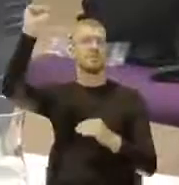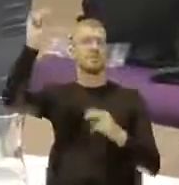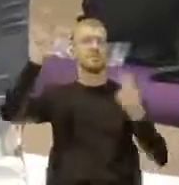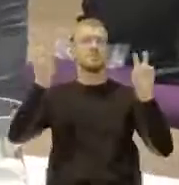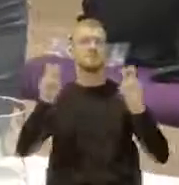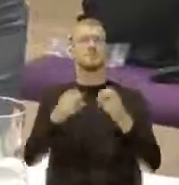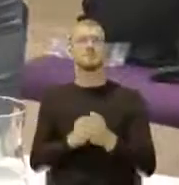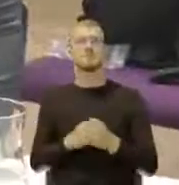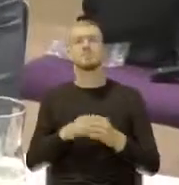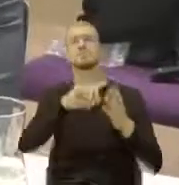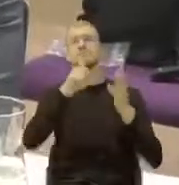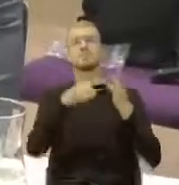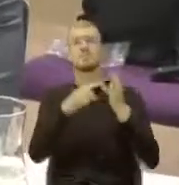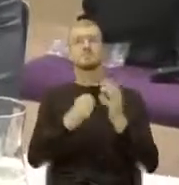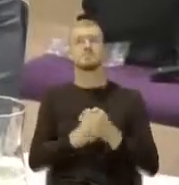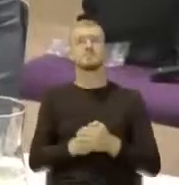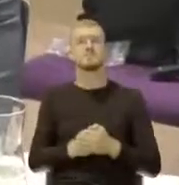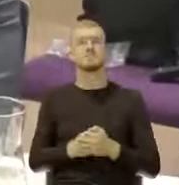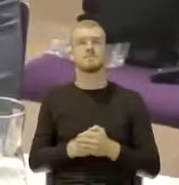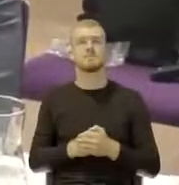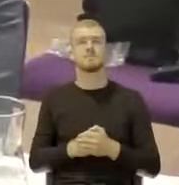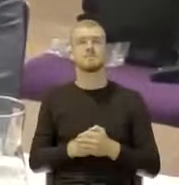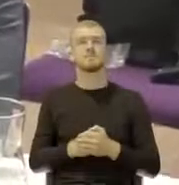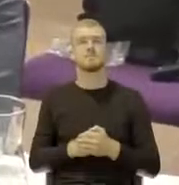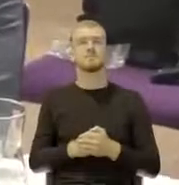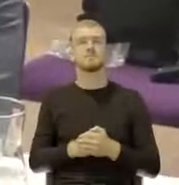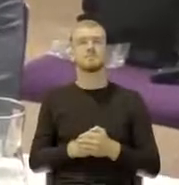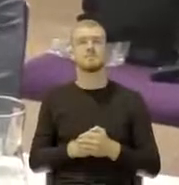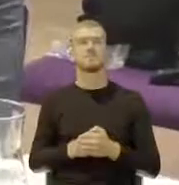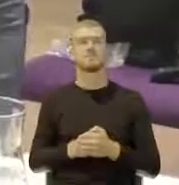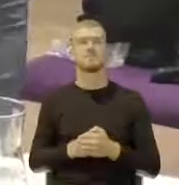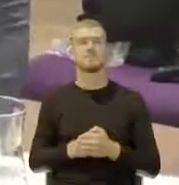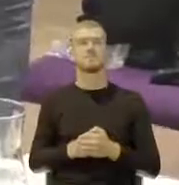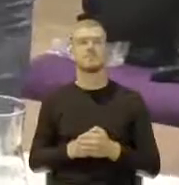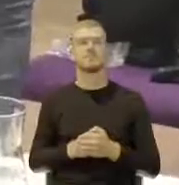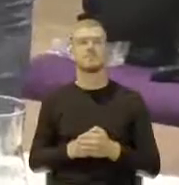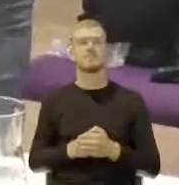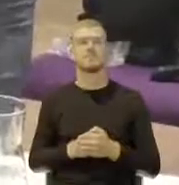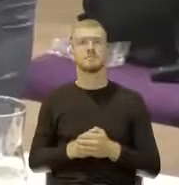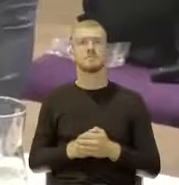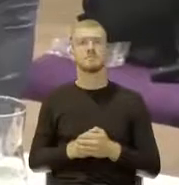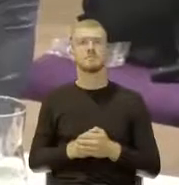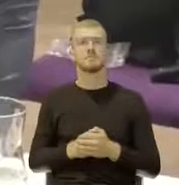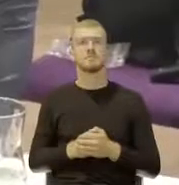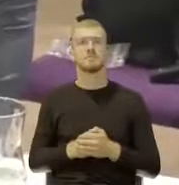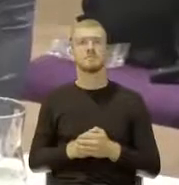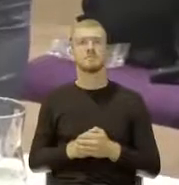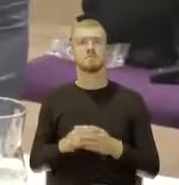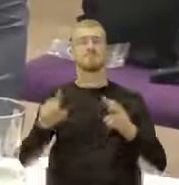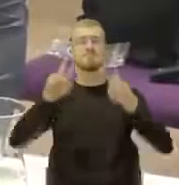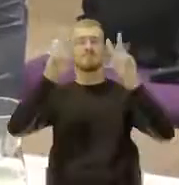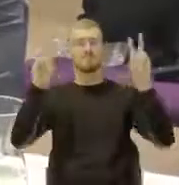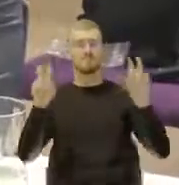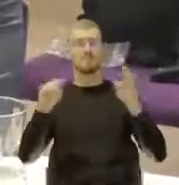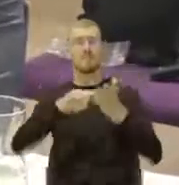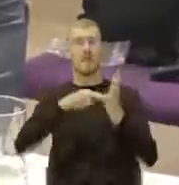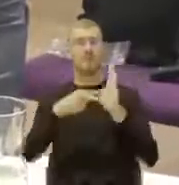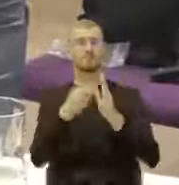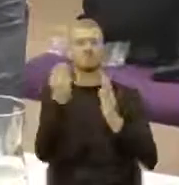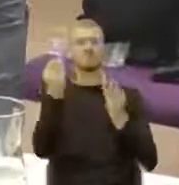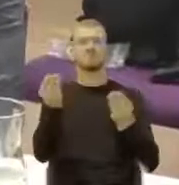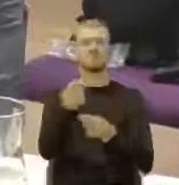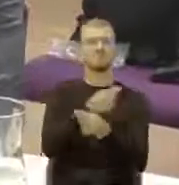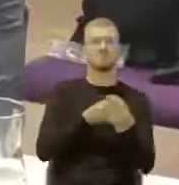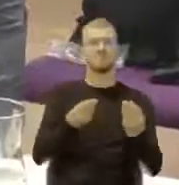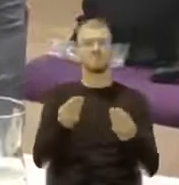investment architecture. It is essential to strengthen and localize finance, propelling alternative economic models that recognize